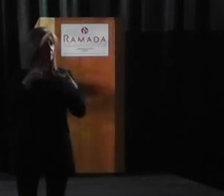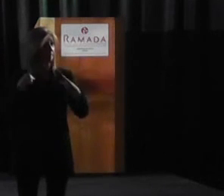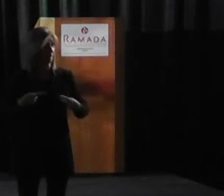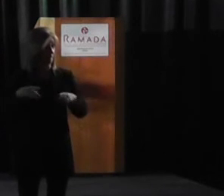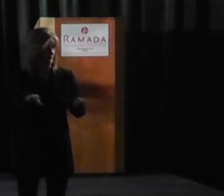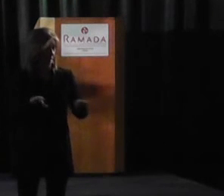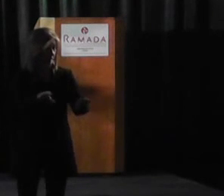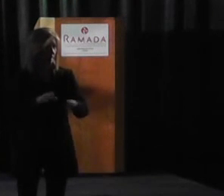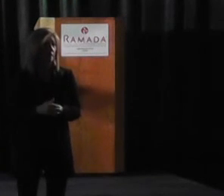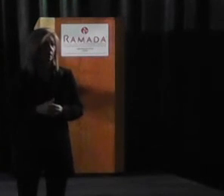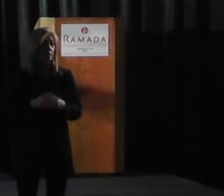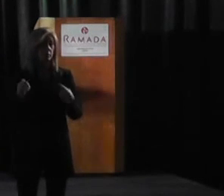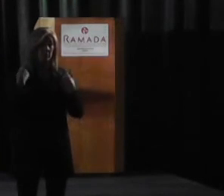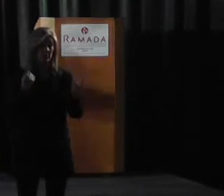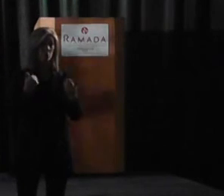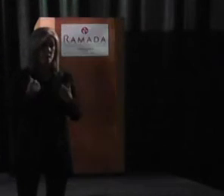country.